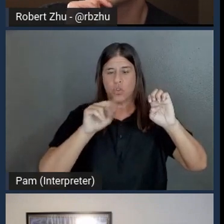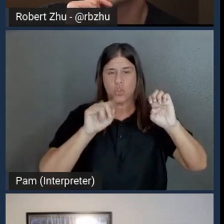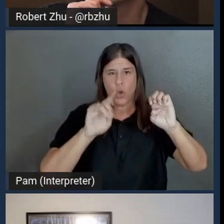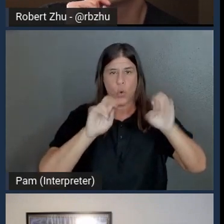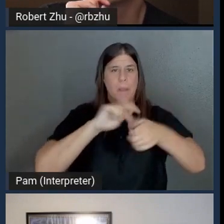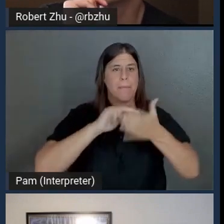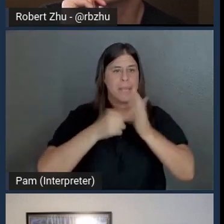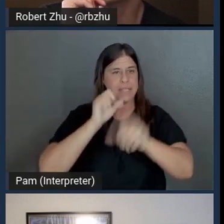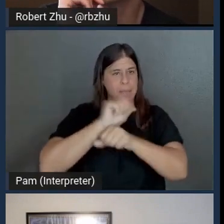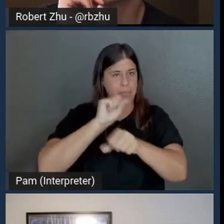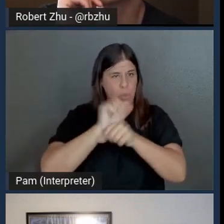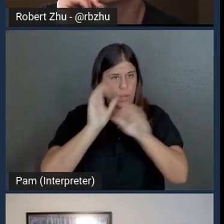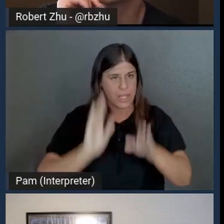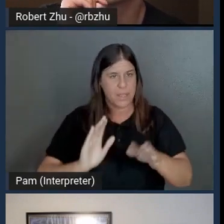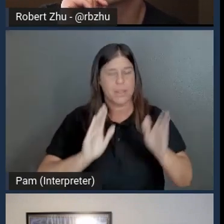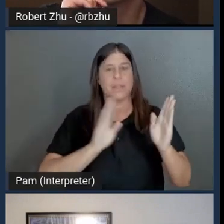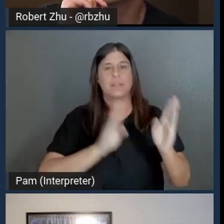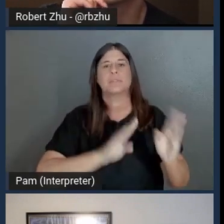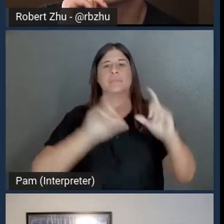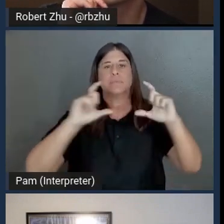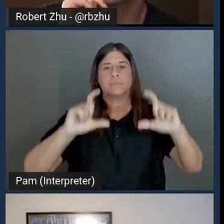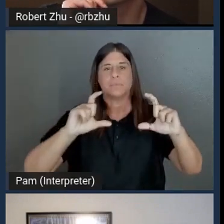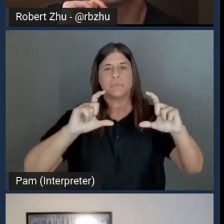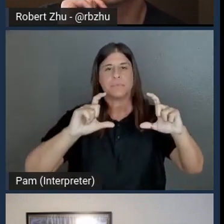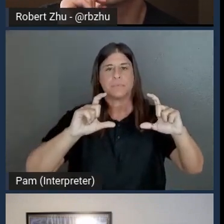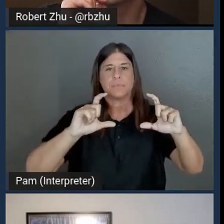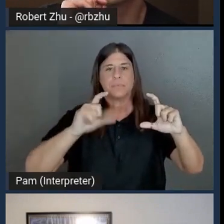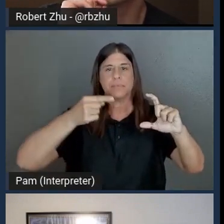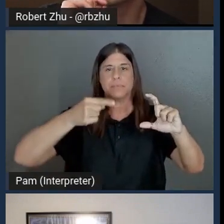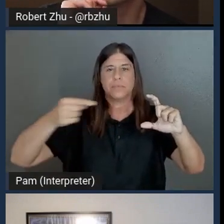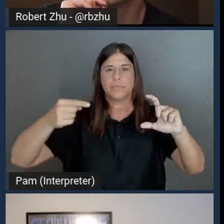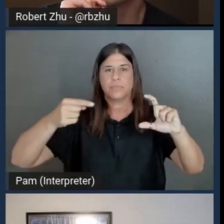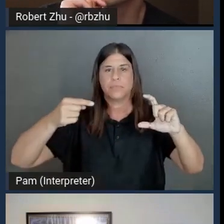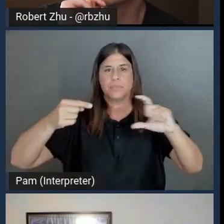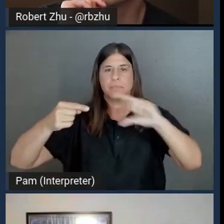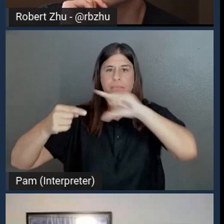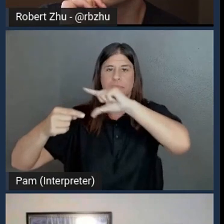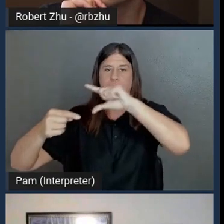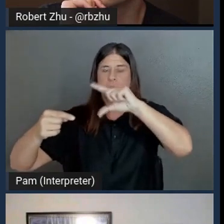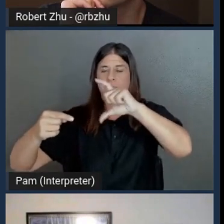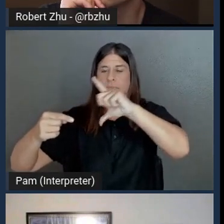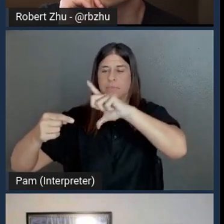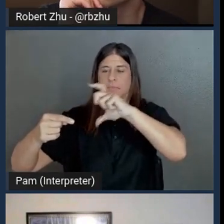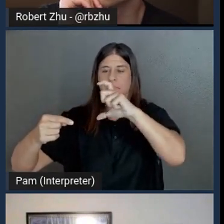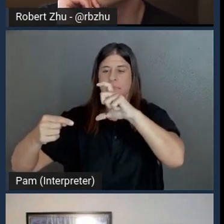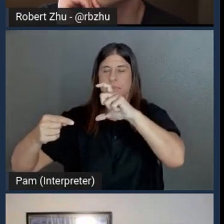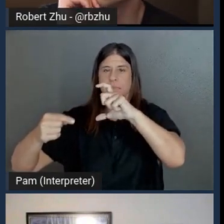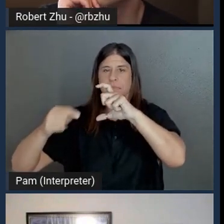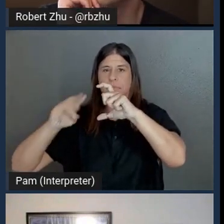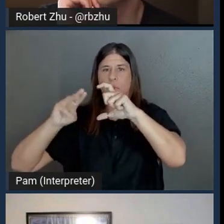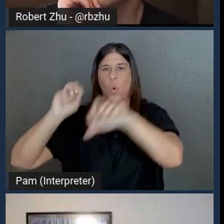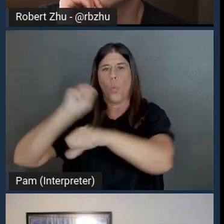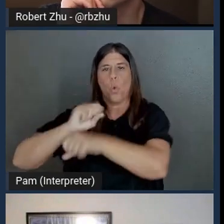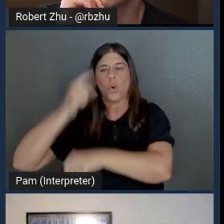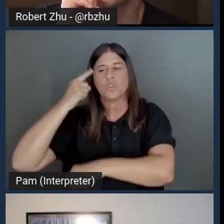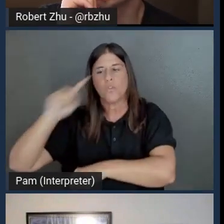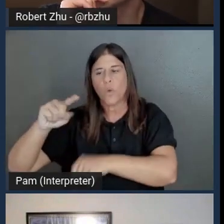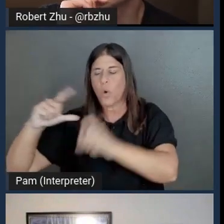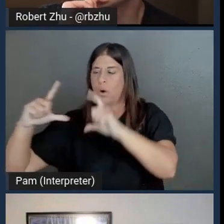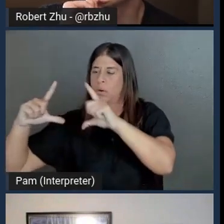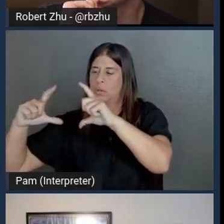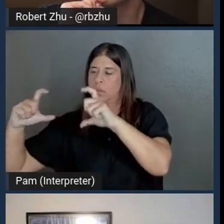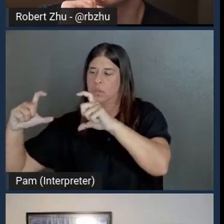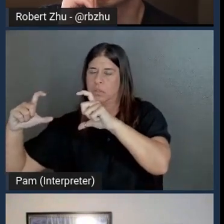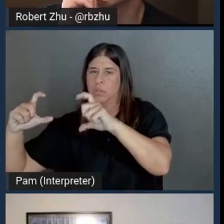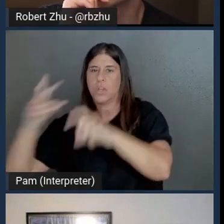employee. And then I'm going to move out across an edge for a works for edge to another node. The little star you